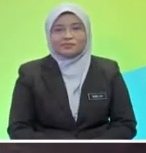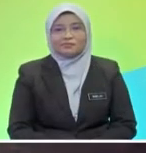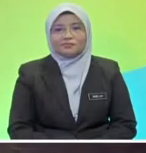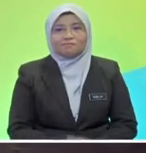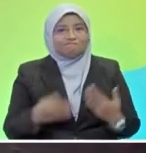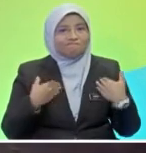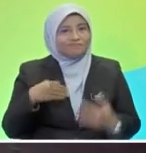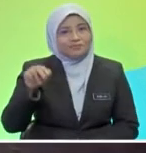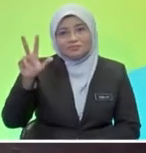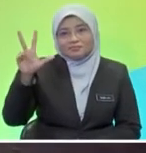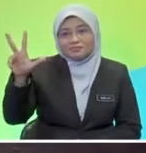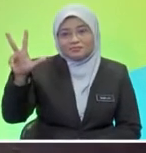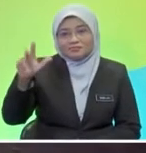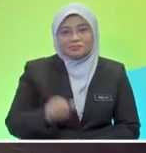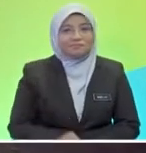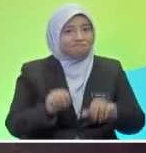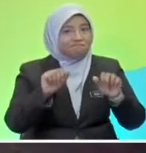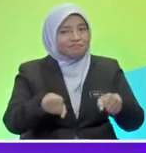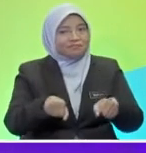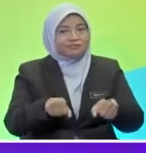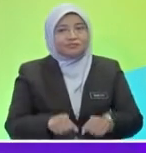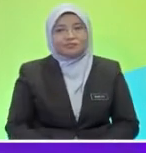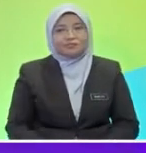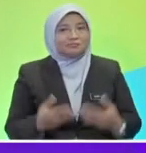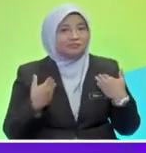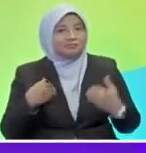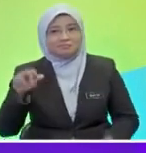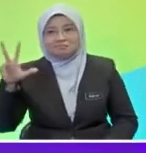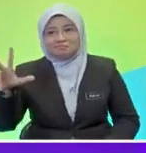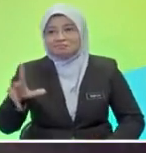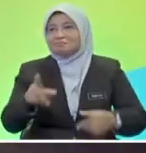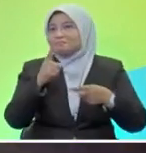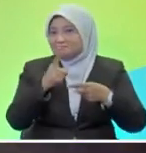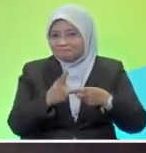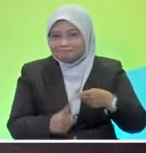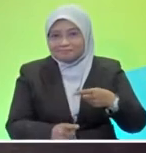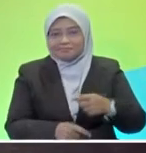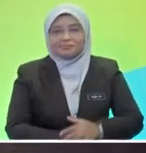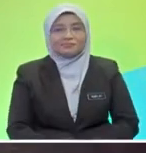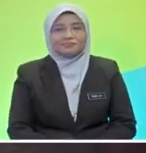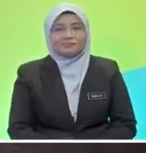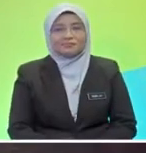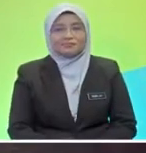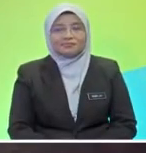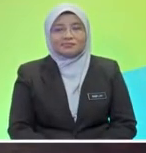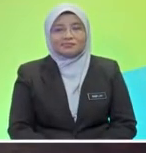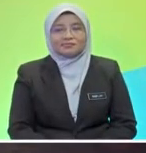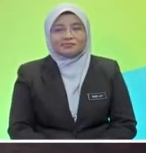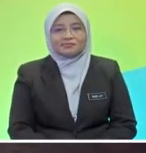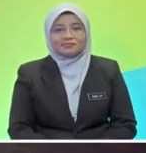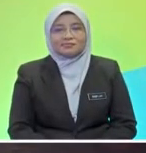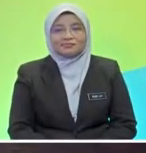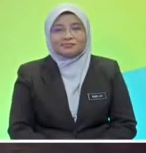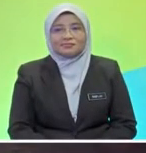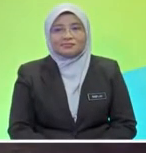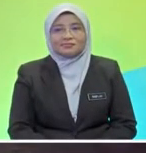do yet. Right. Maybe when you practice, you can do it better. Thank you, teacher. I'll practice more after this, I promise. All